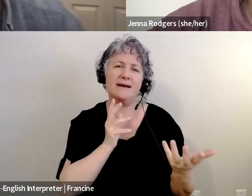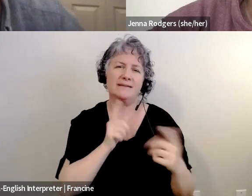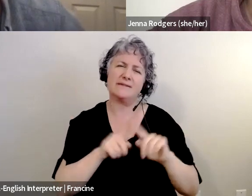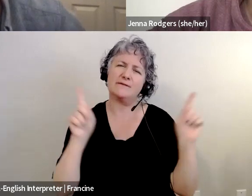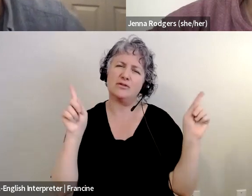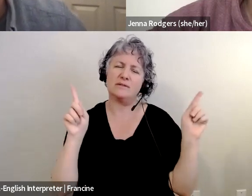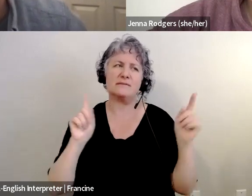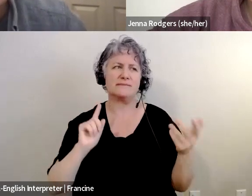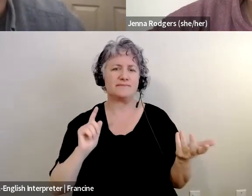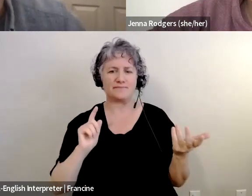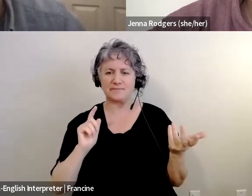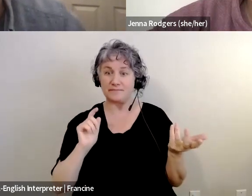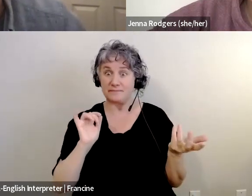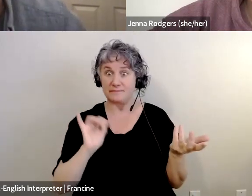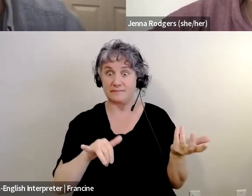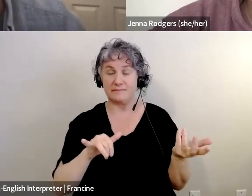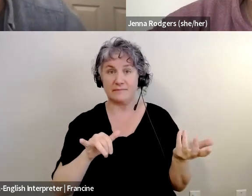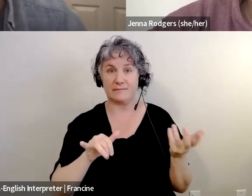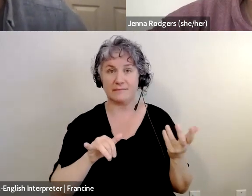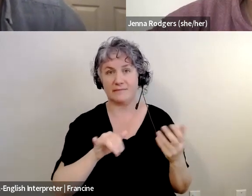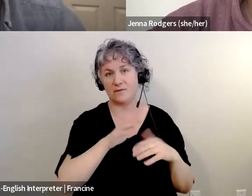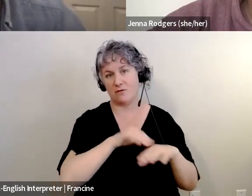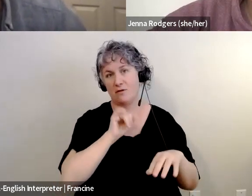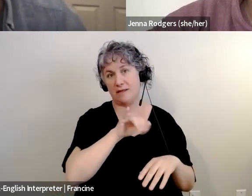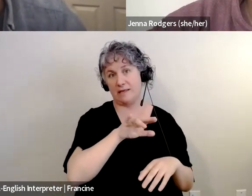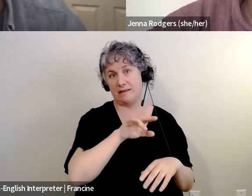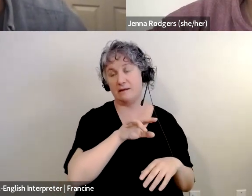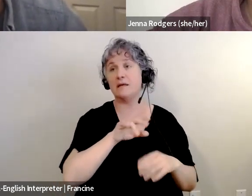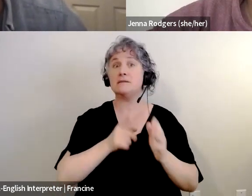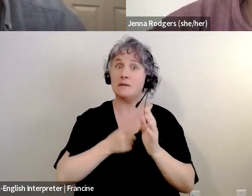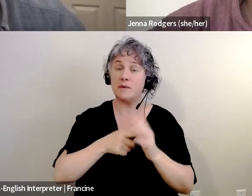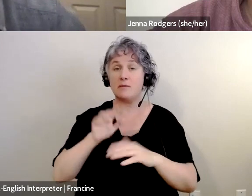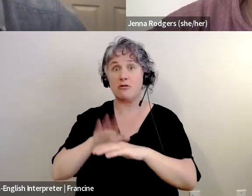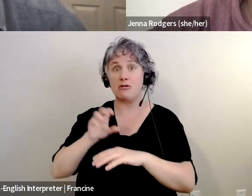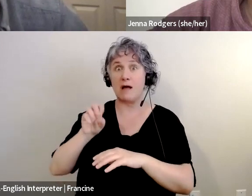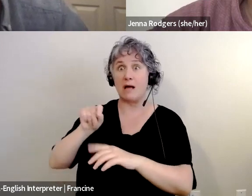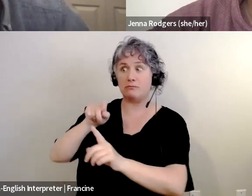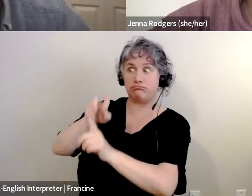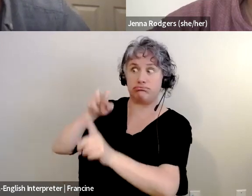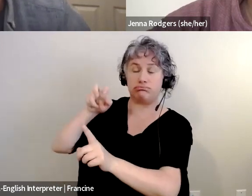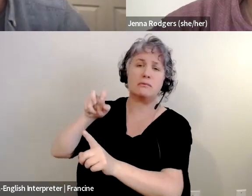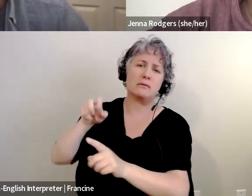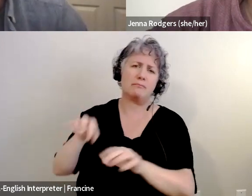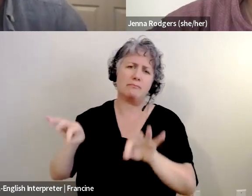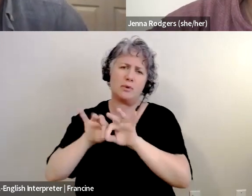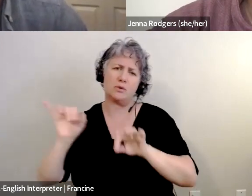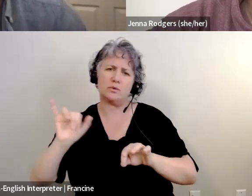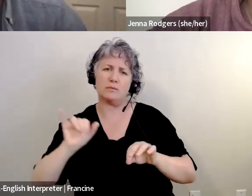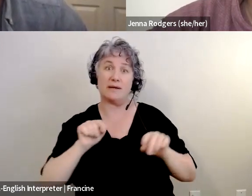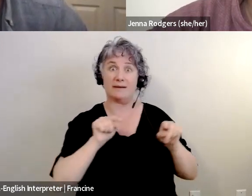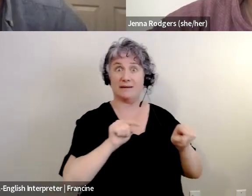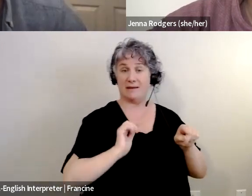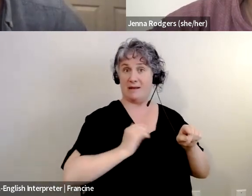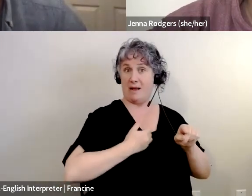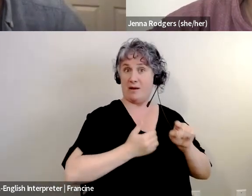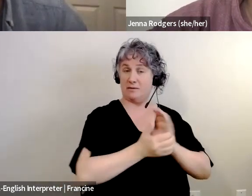So that's kind of a space. And again, there is a space for calling out as well too, but some of these tools are going to focus a little bit more on staying